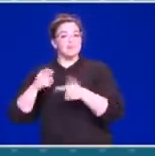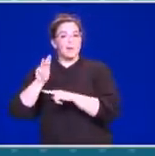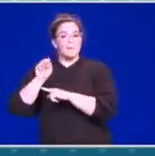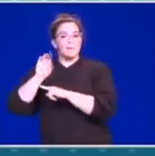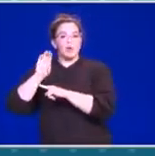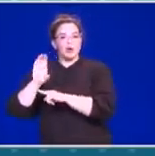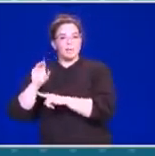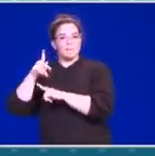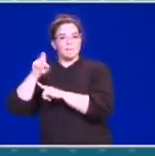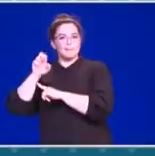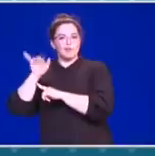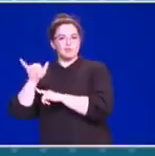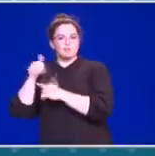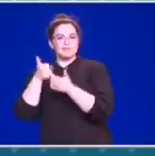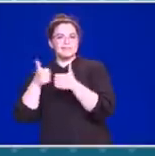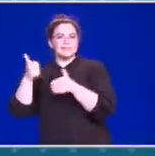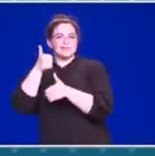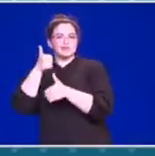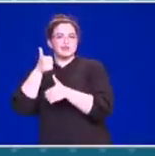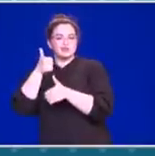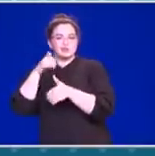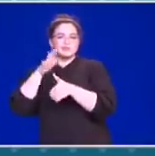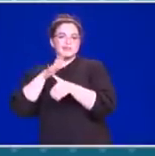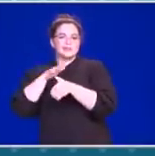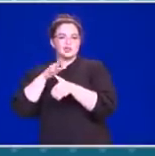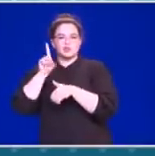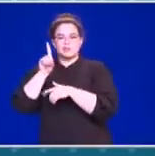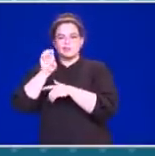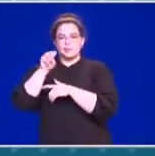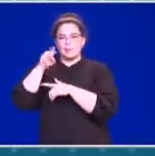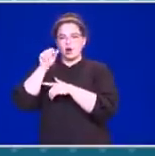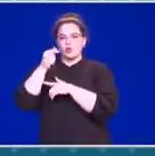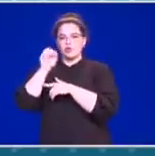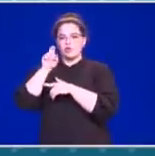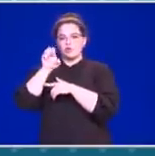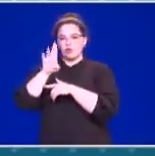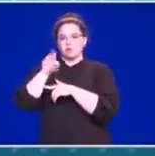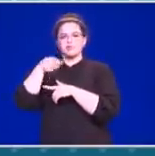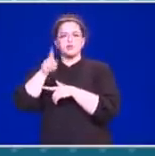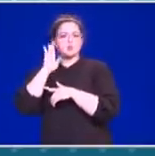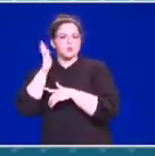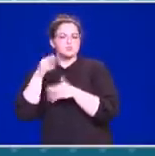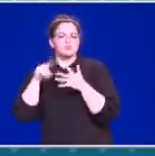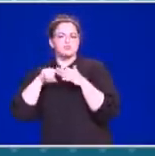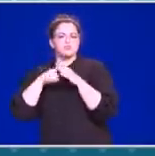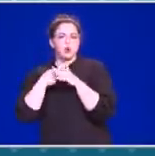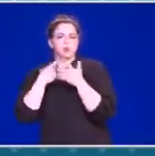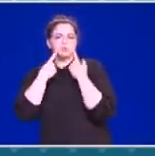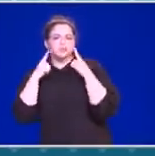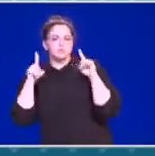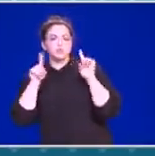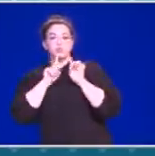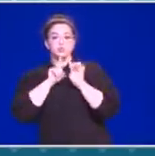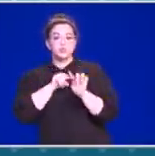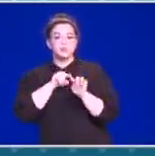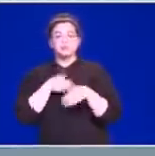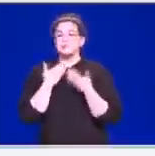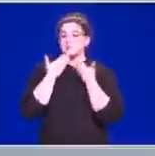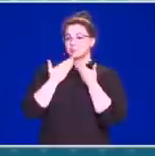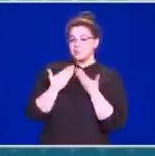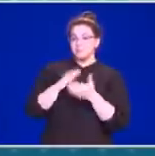Perry, Senior Demographer in our Population Division, to begin announcing some of the results of the redistricting data. Thank